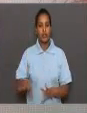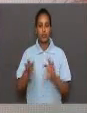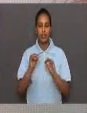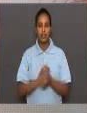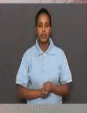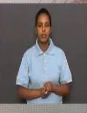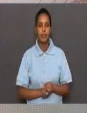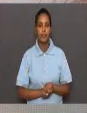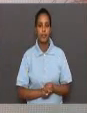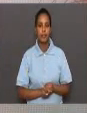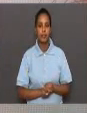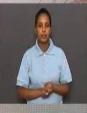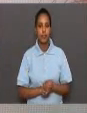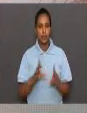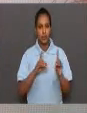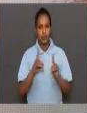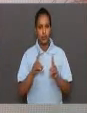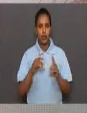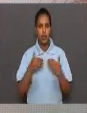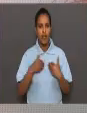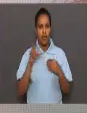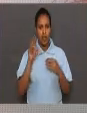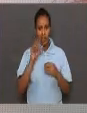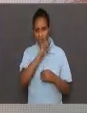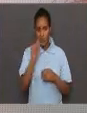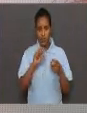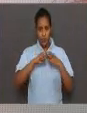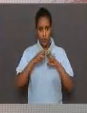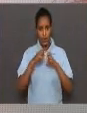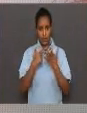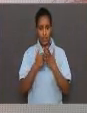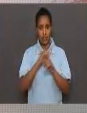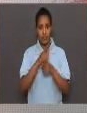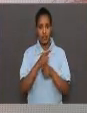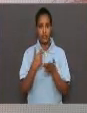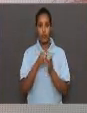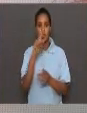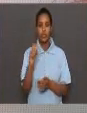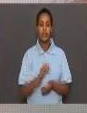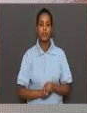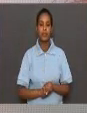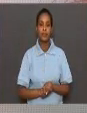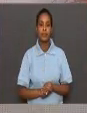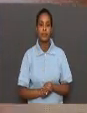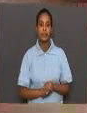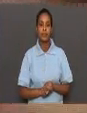Hello again, students. Did you have any trouble answering these questions?